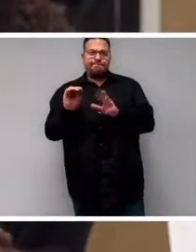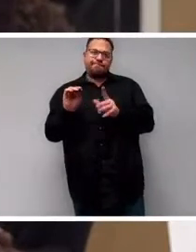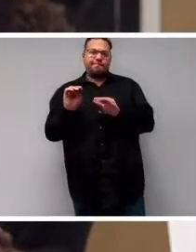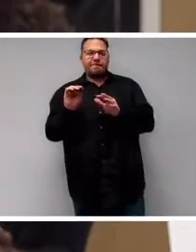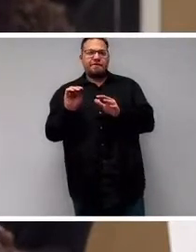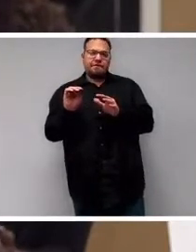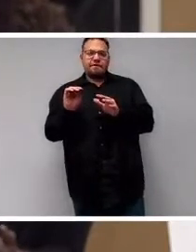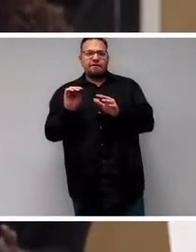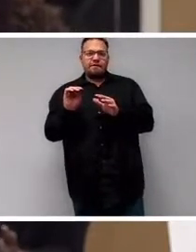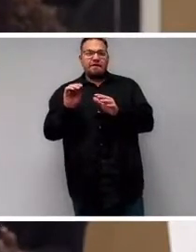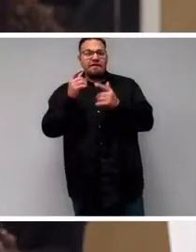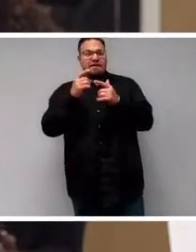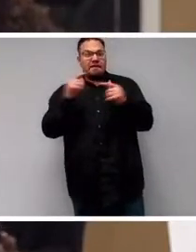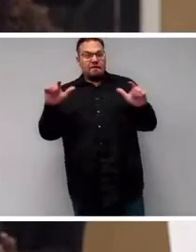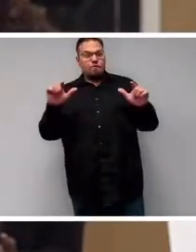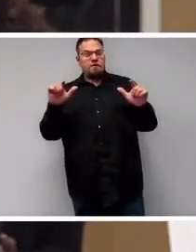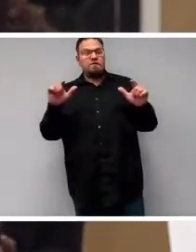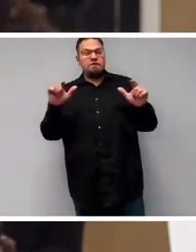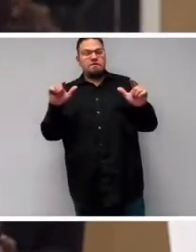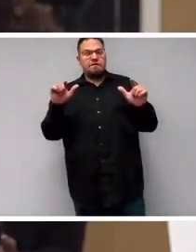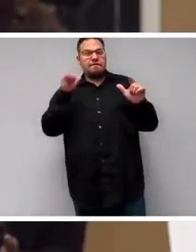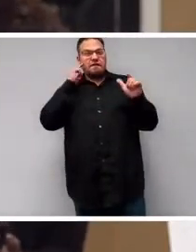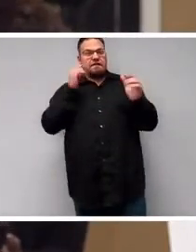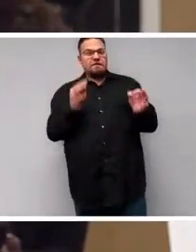the language of the decision